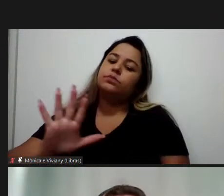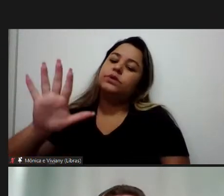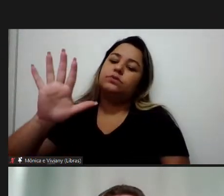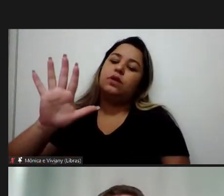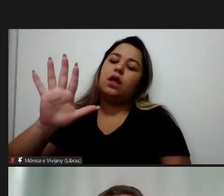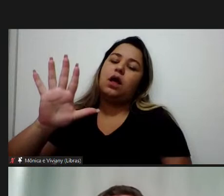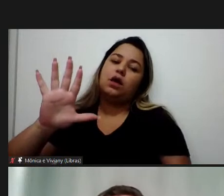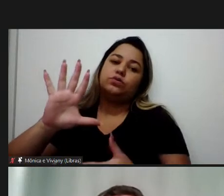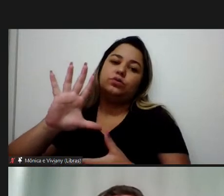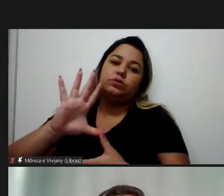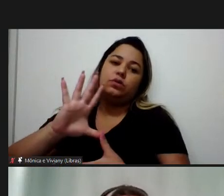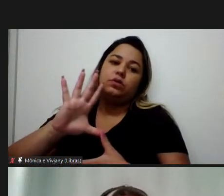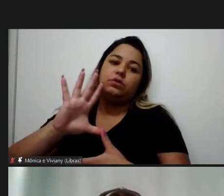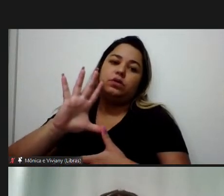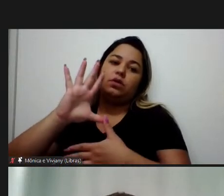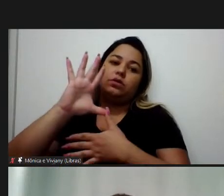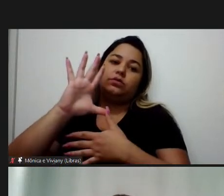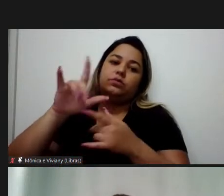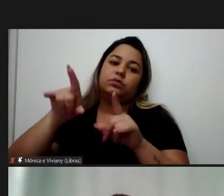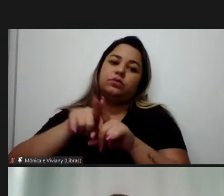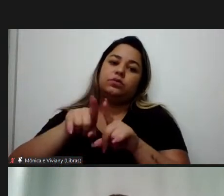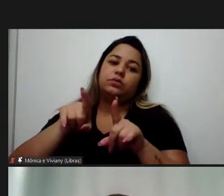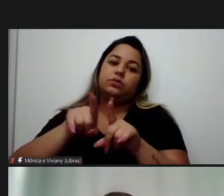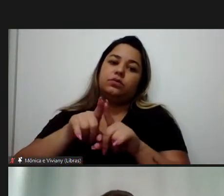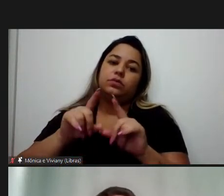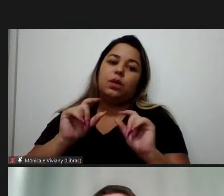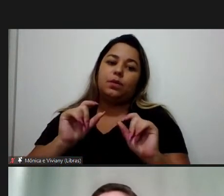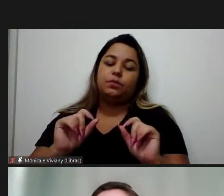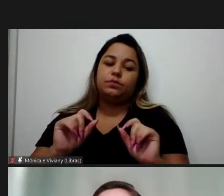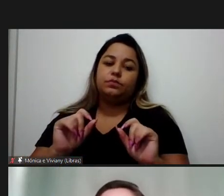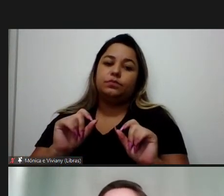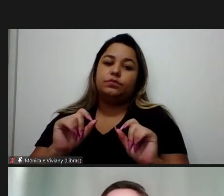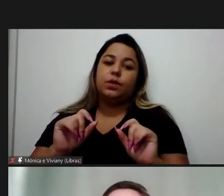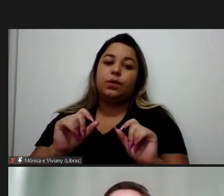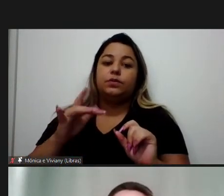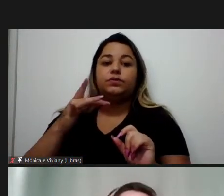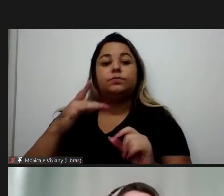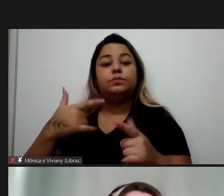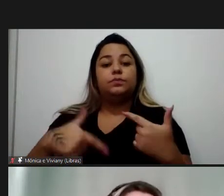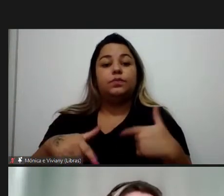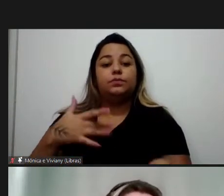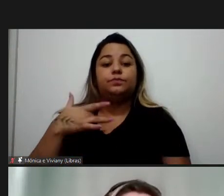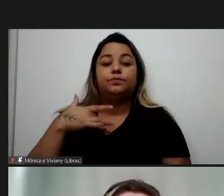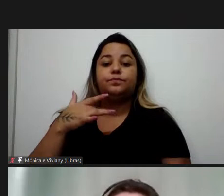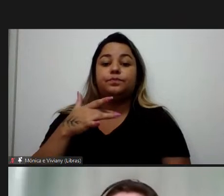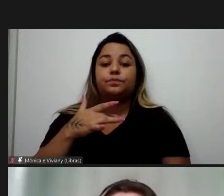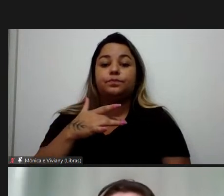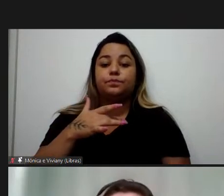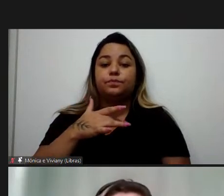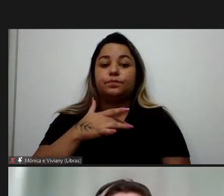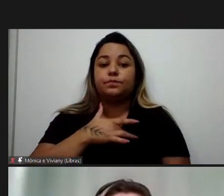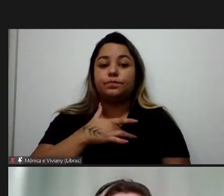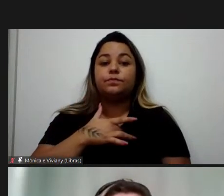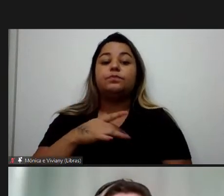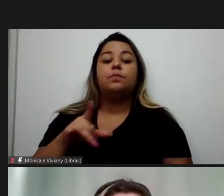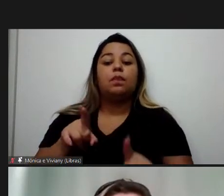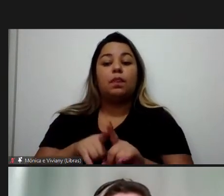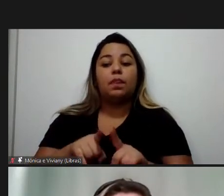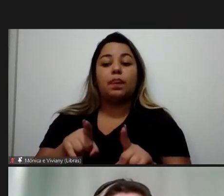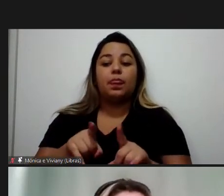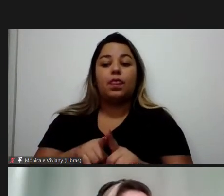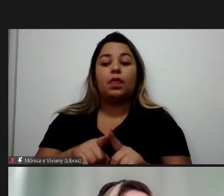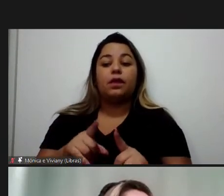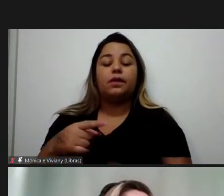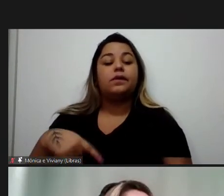of health services. But yeah, we're collecting those good examples, and we hope that we